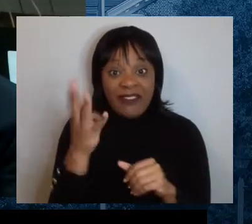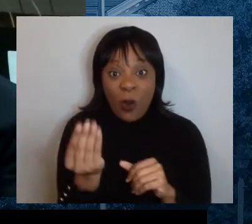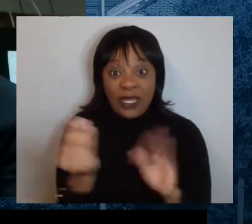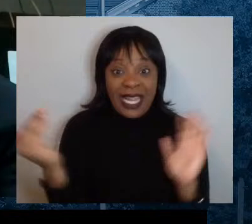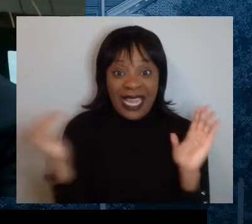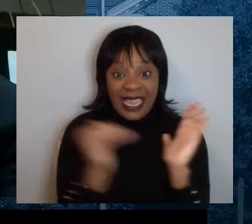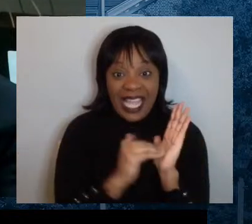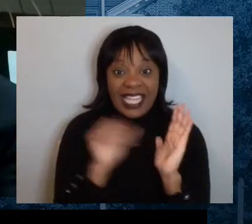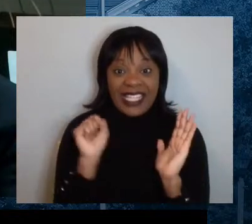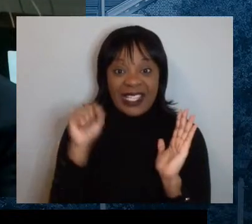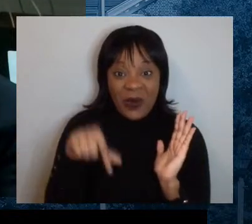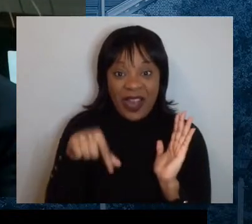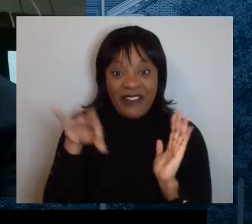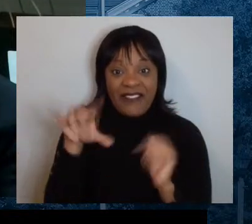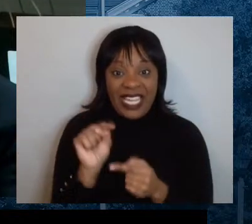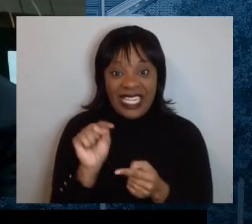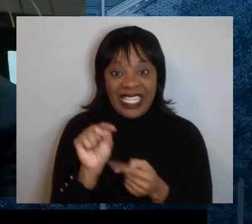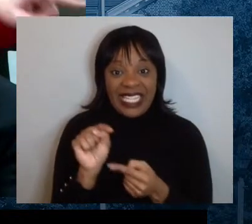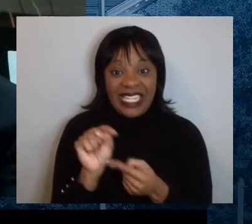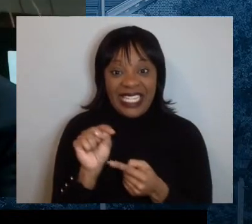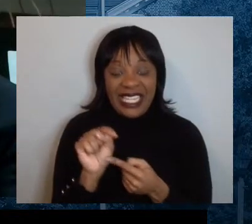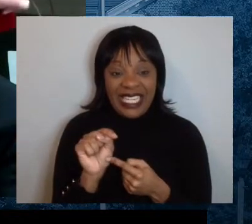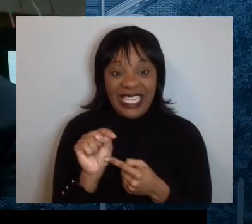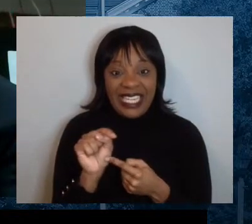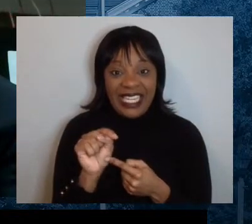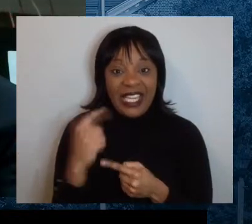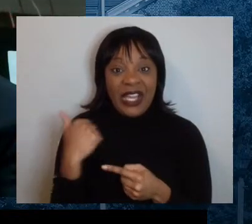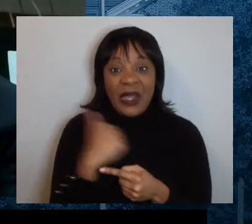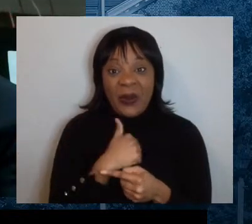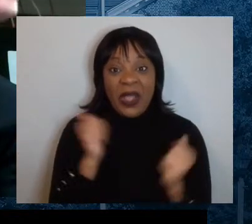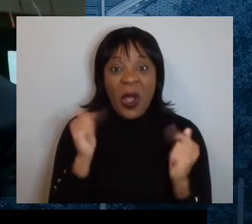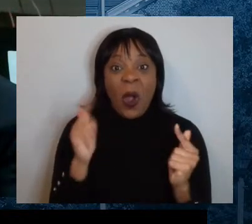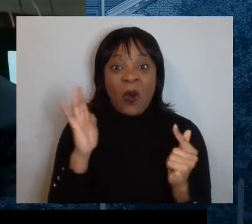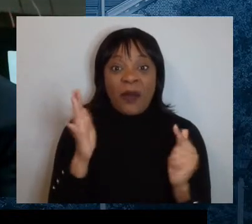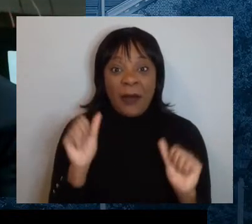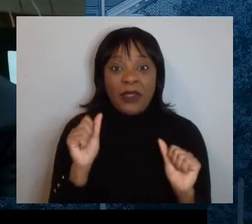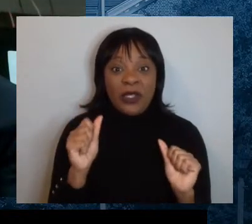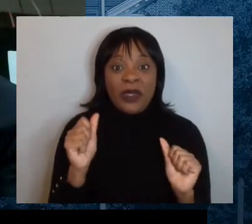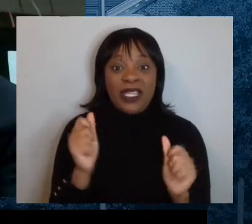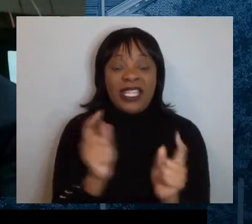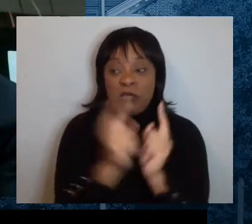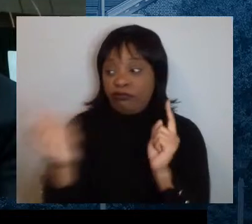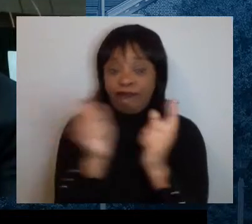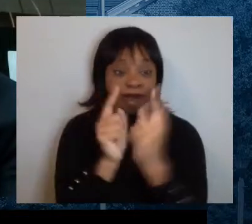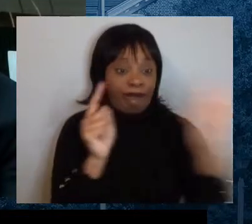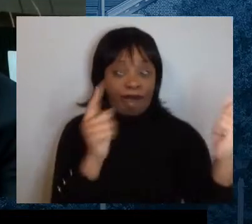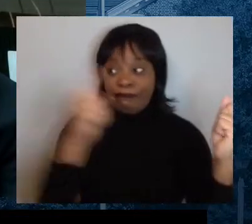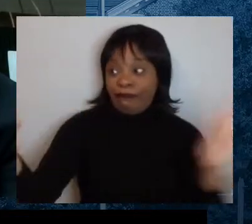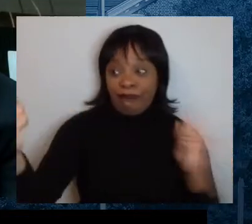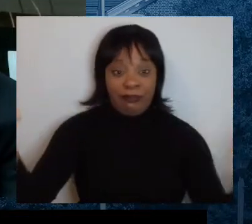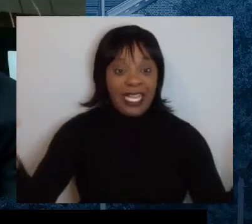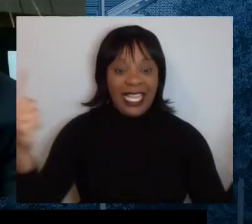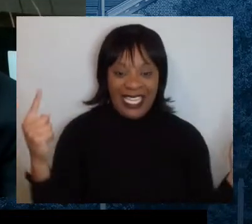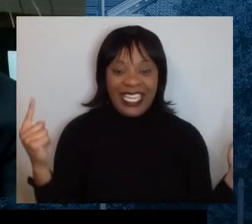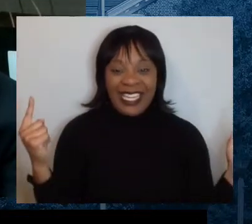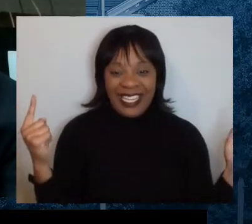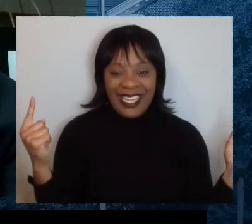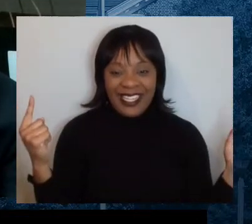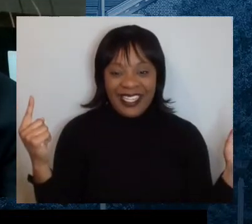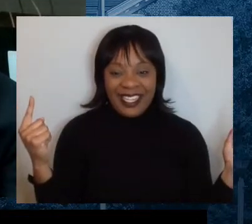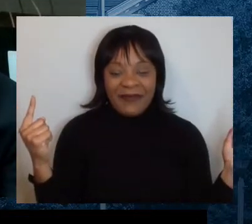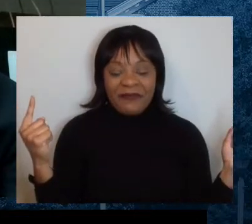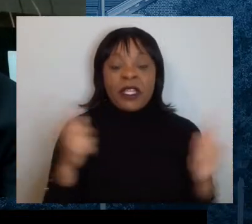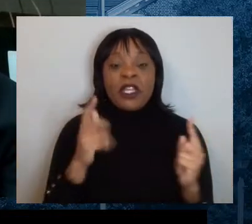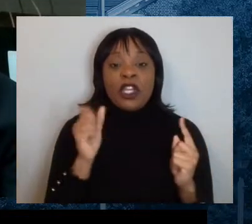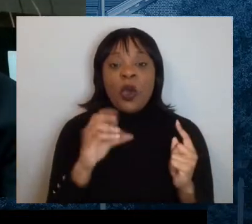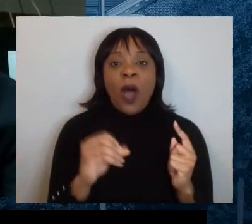14,000 square feet. We will all be able to socially distance in that room. And so I just